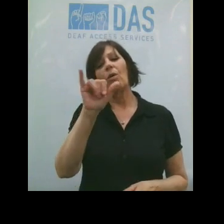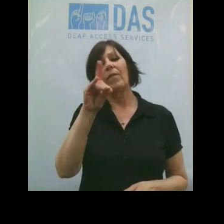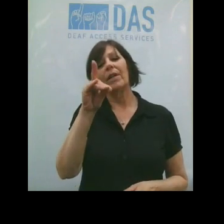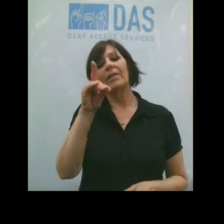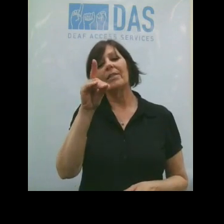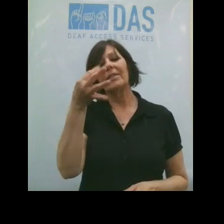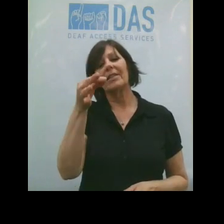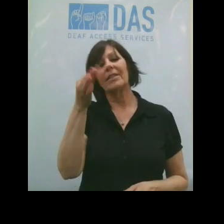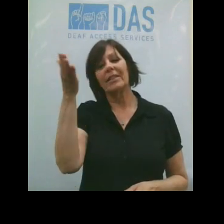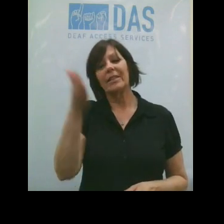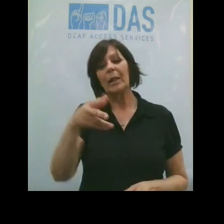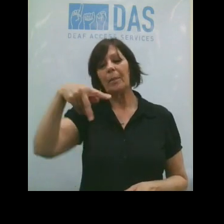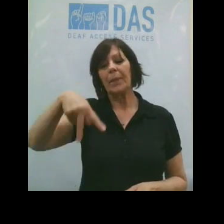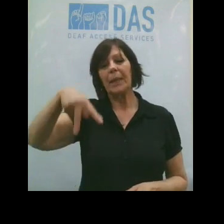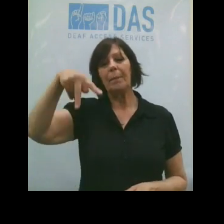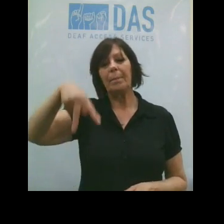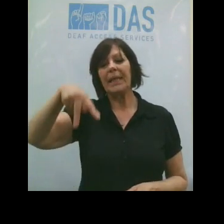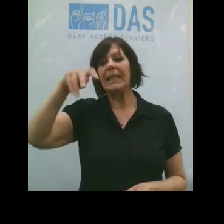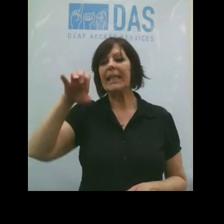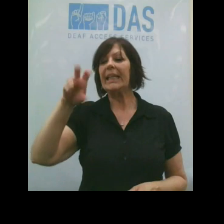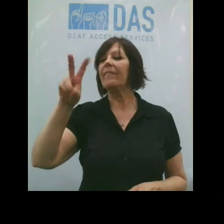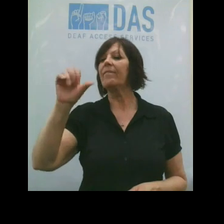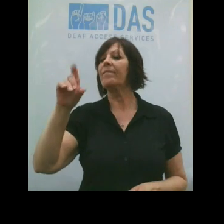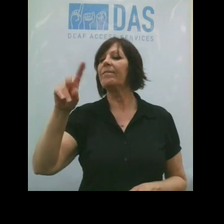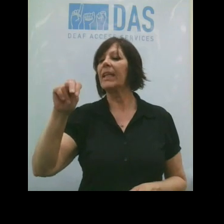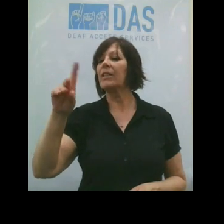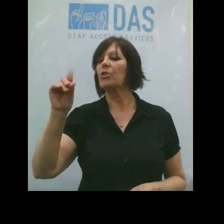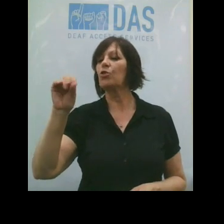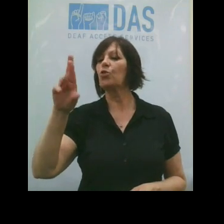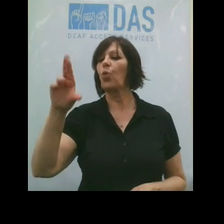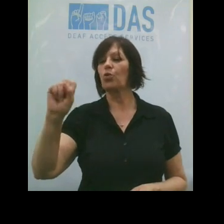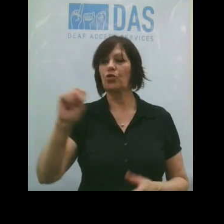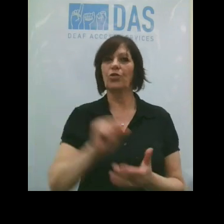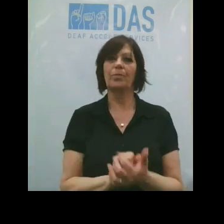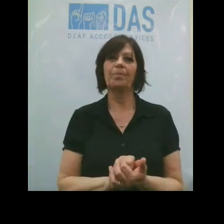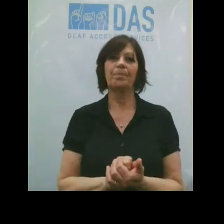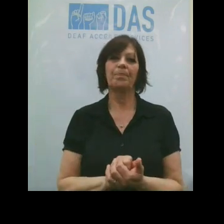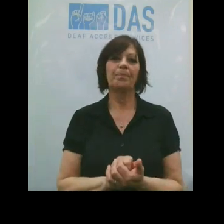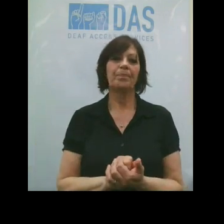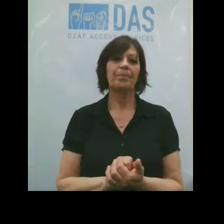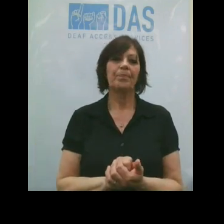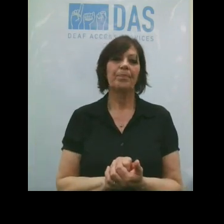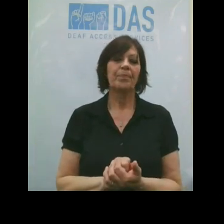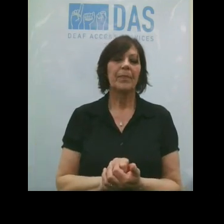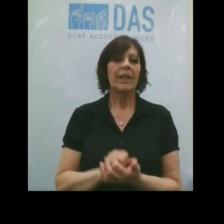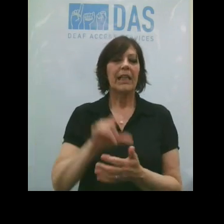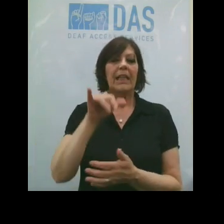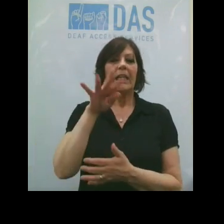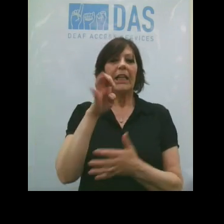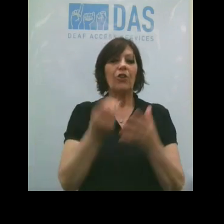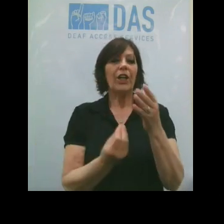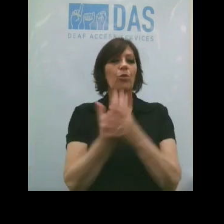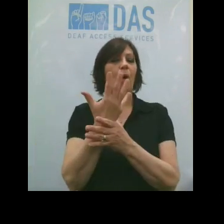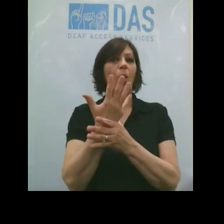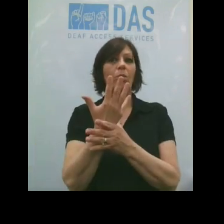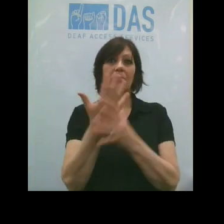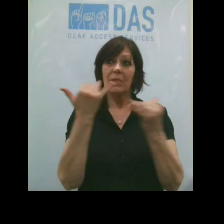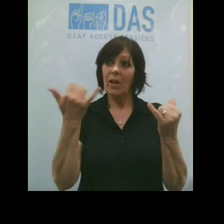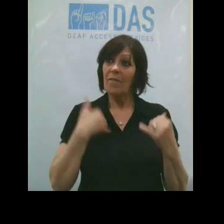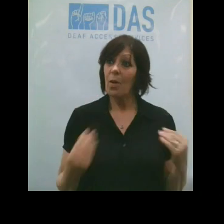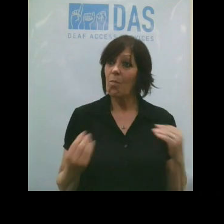erie.gov/COVID19/PPE vendors. That's VENDORS. Our Erie Grown website has grown. We have now more than